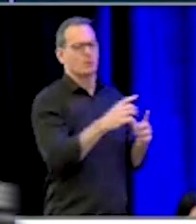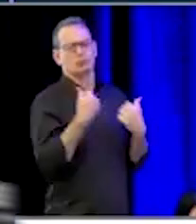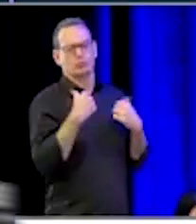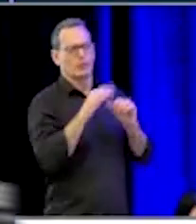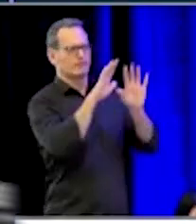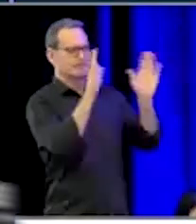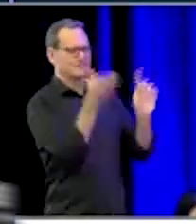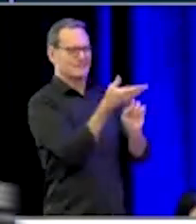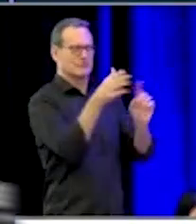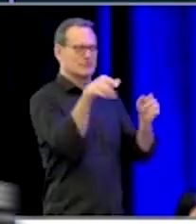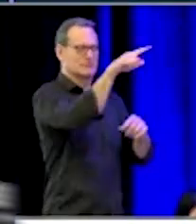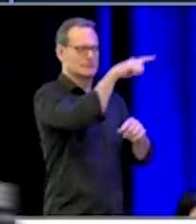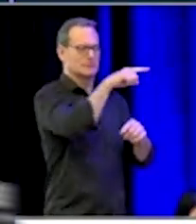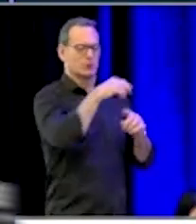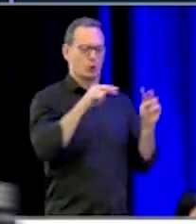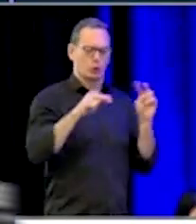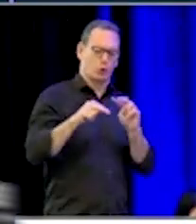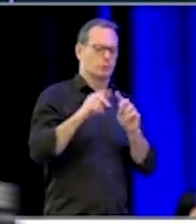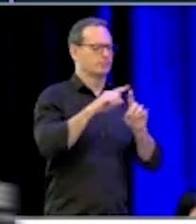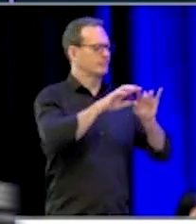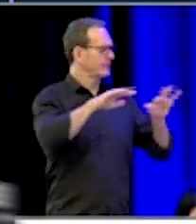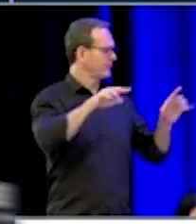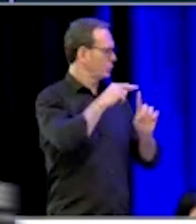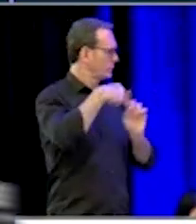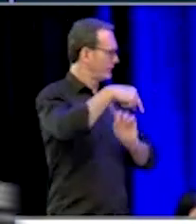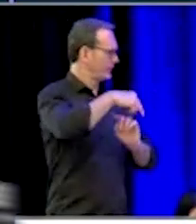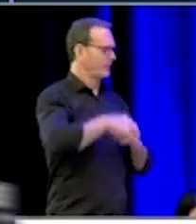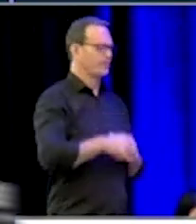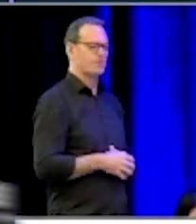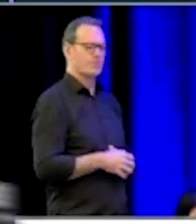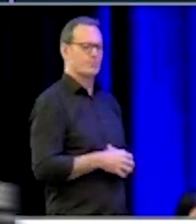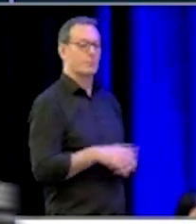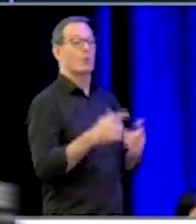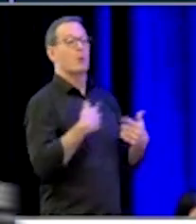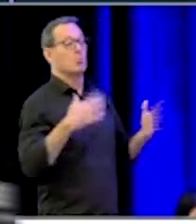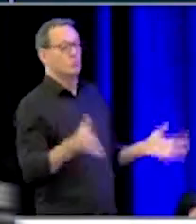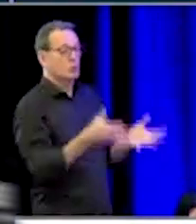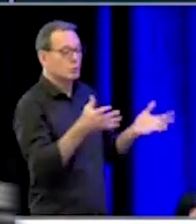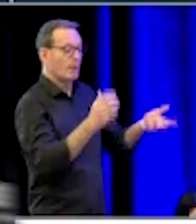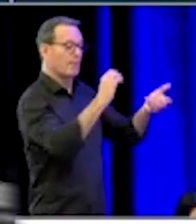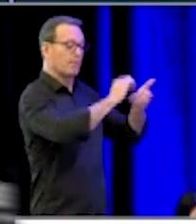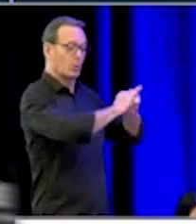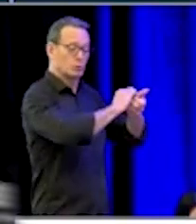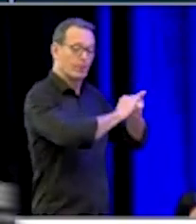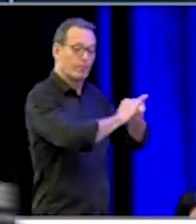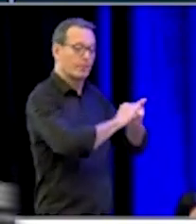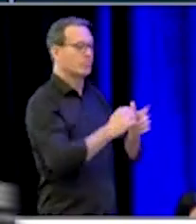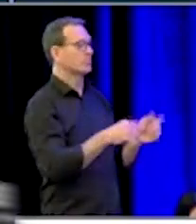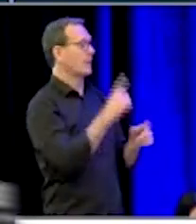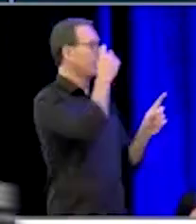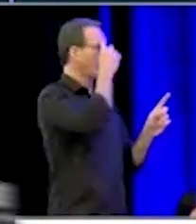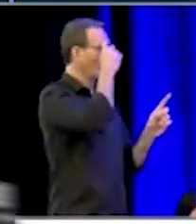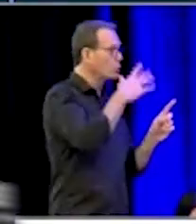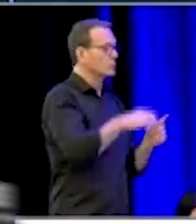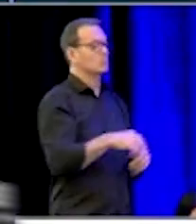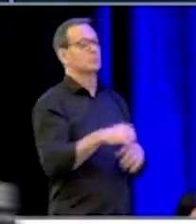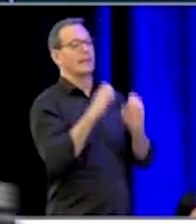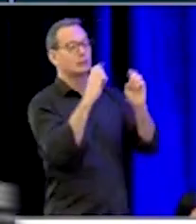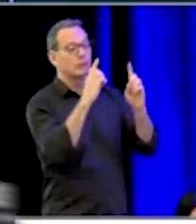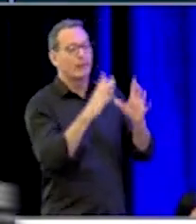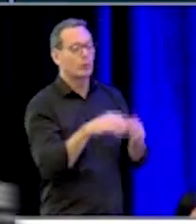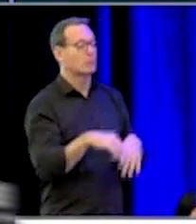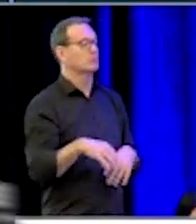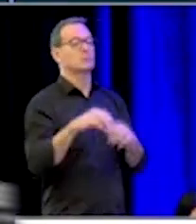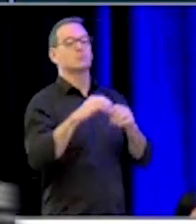partnerships, working with educators, employers, other community groups, to really try to understand how we